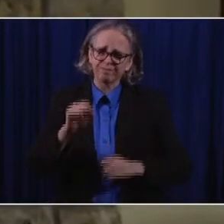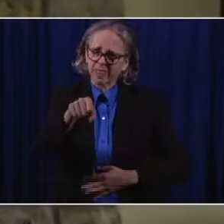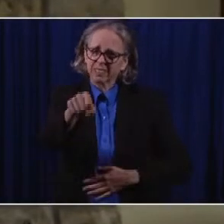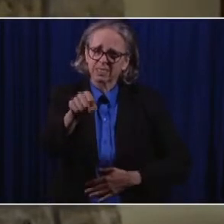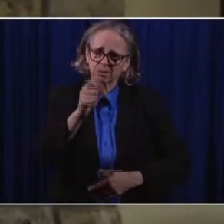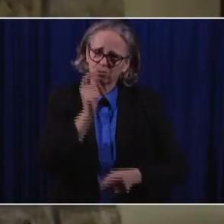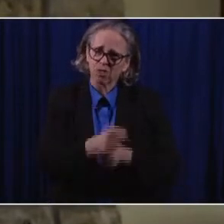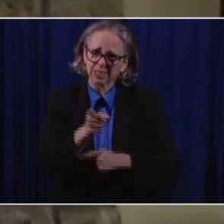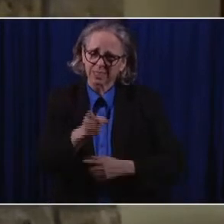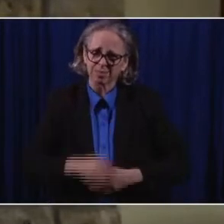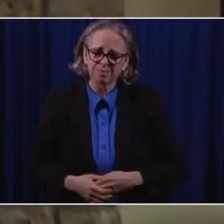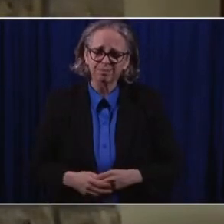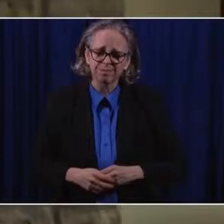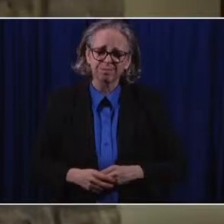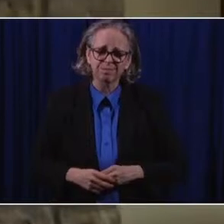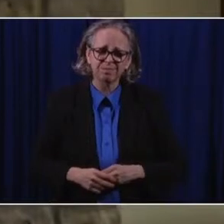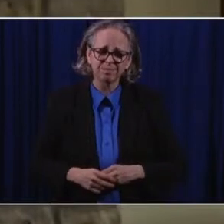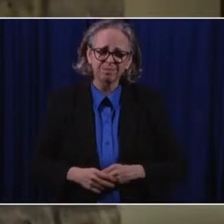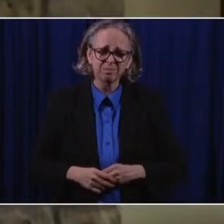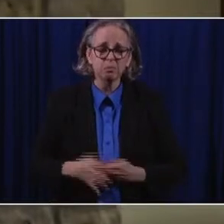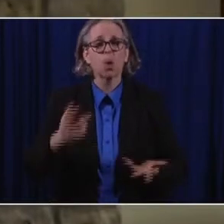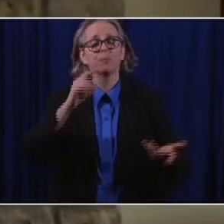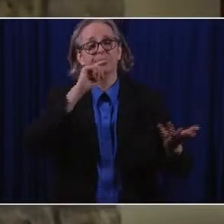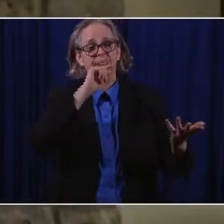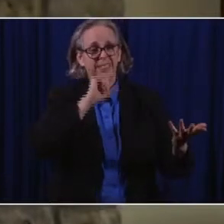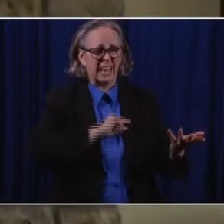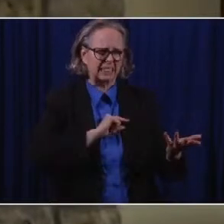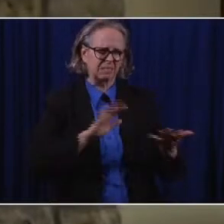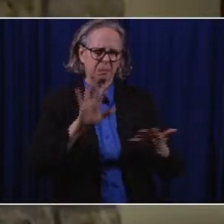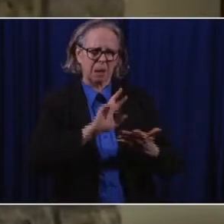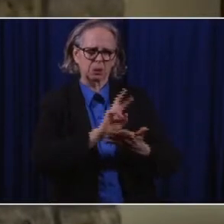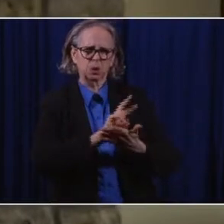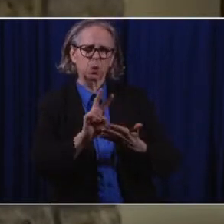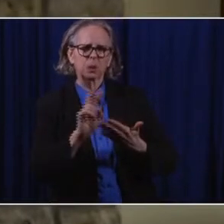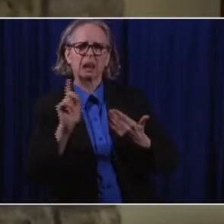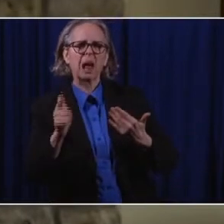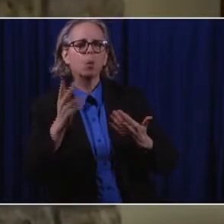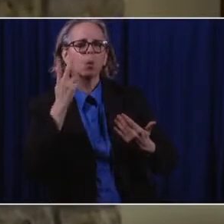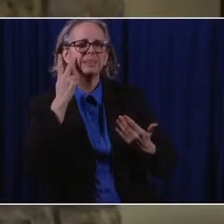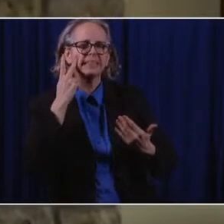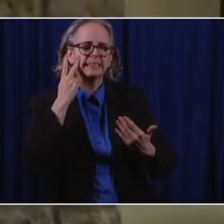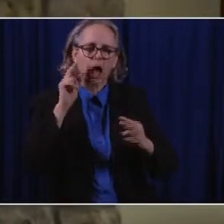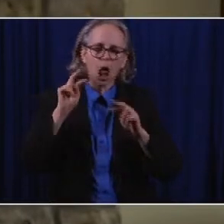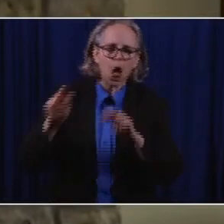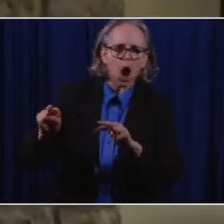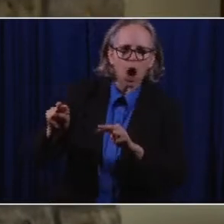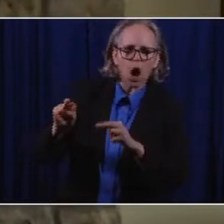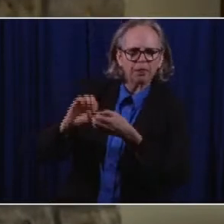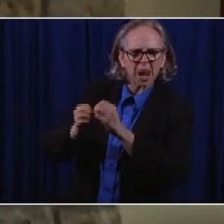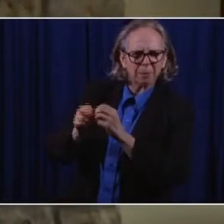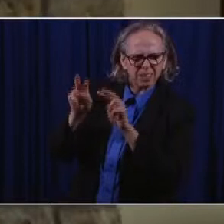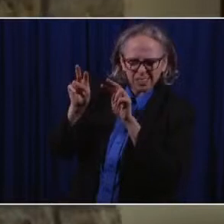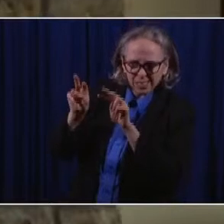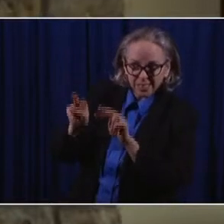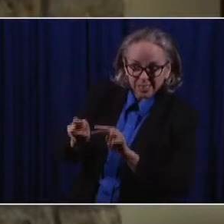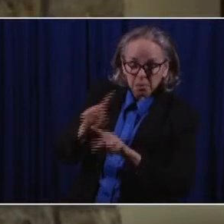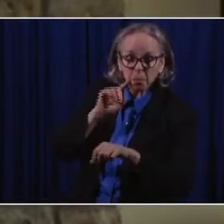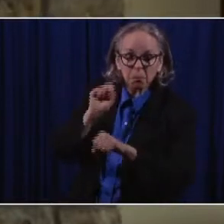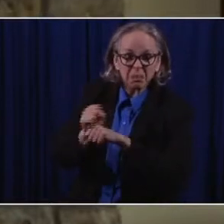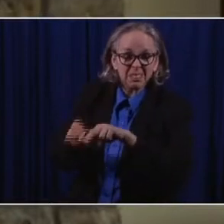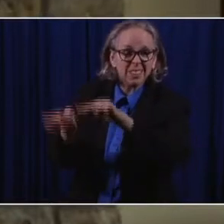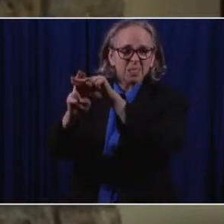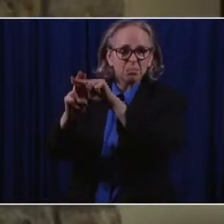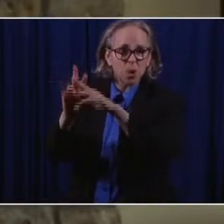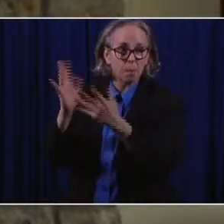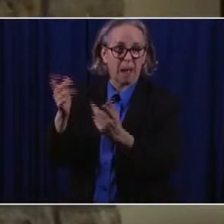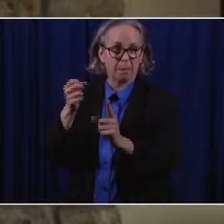does would that have a disaster for people from a medical point of view, health point of view, but